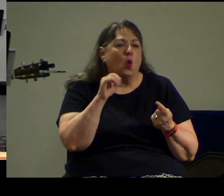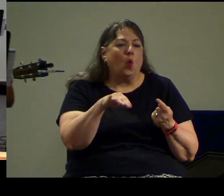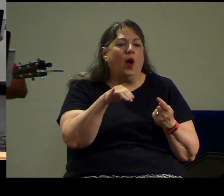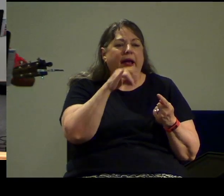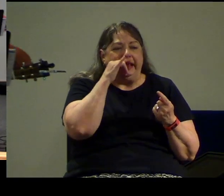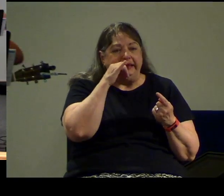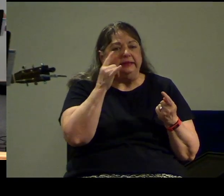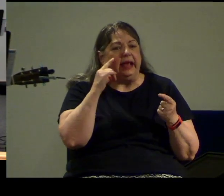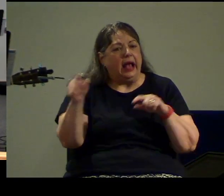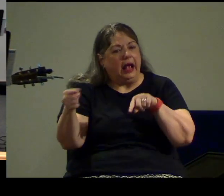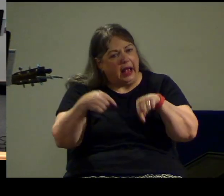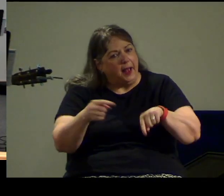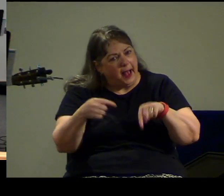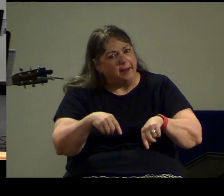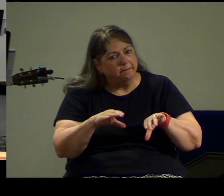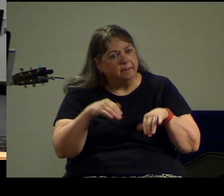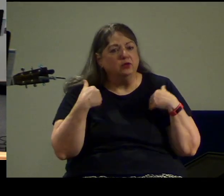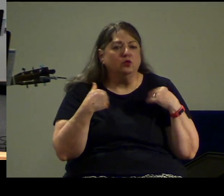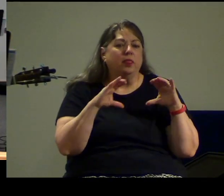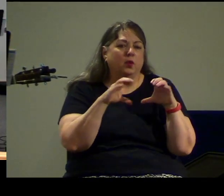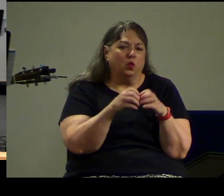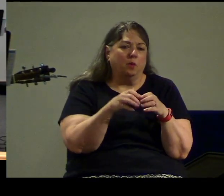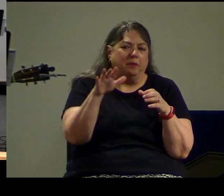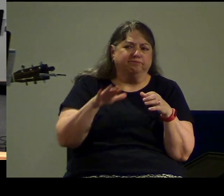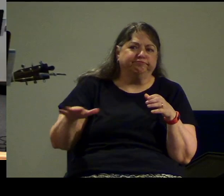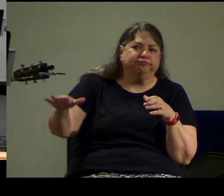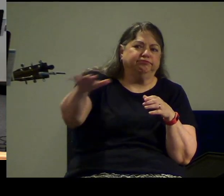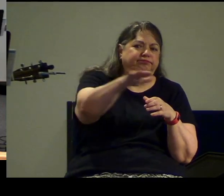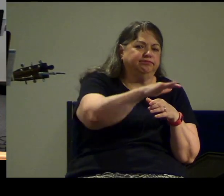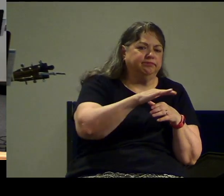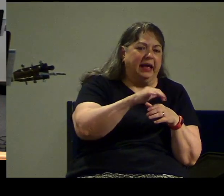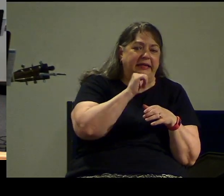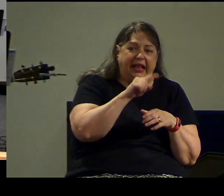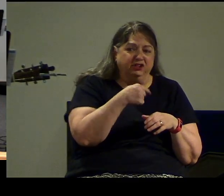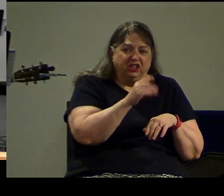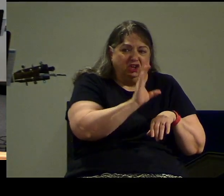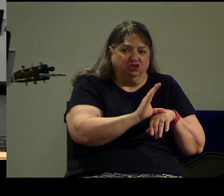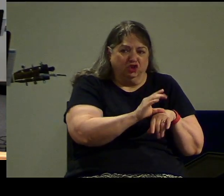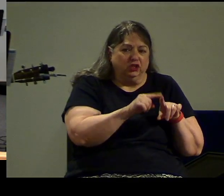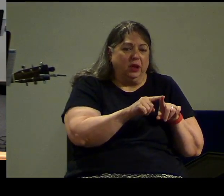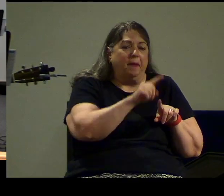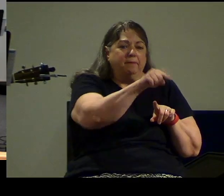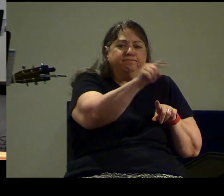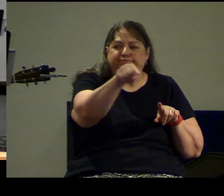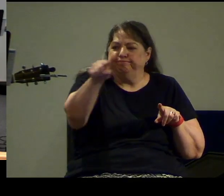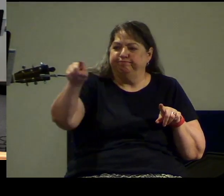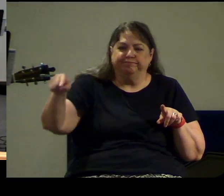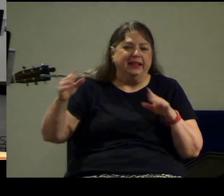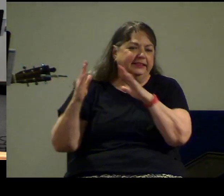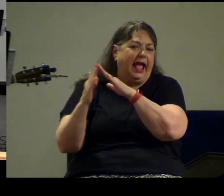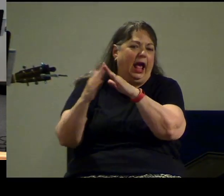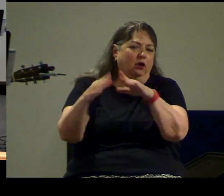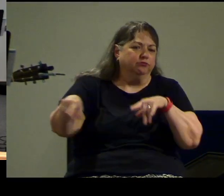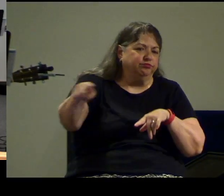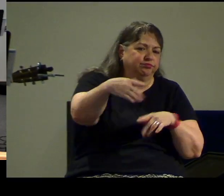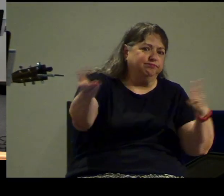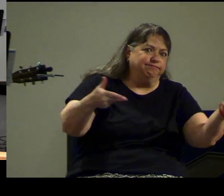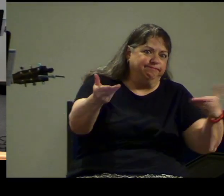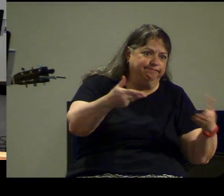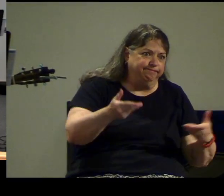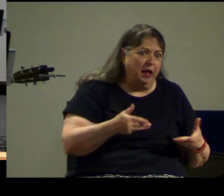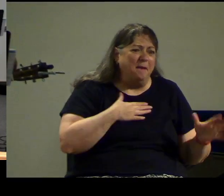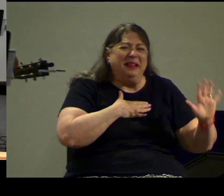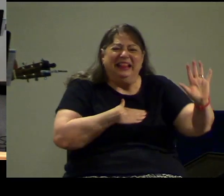reach people, the teenagers in our community, in our lives for Jesus. So if you know somebody, please,